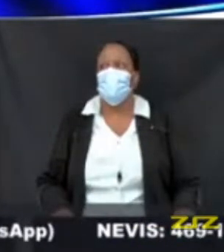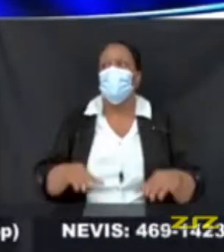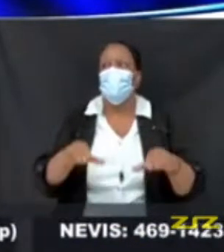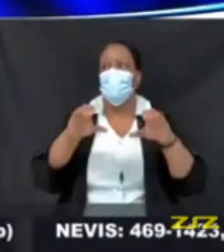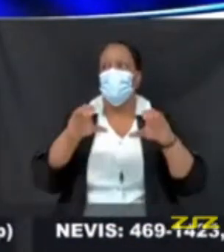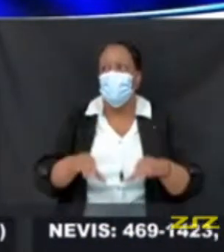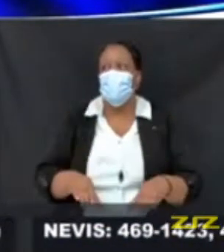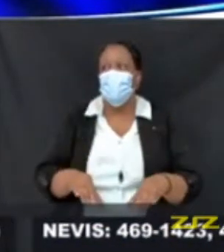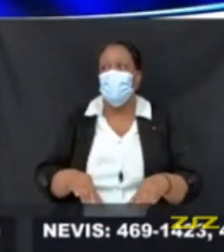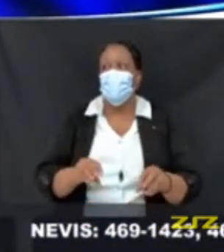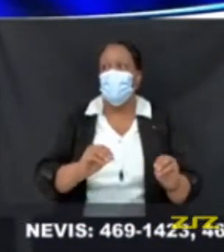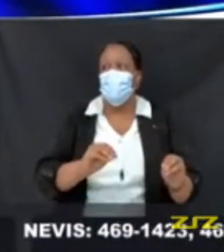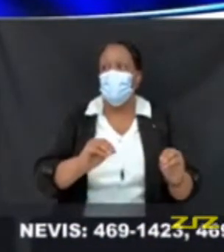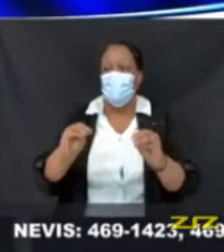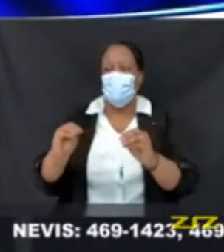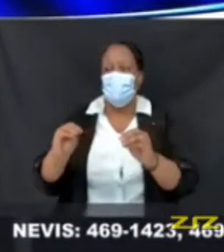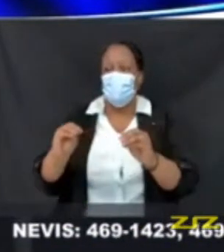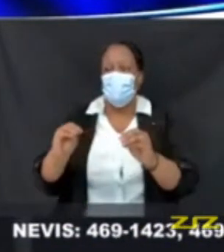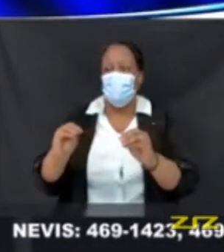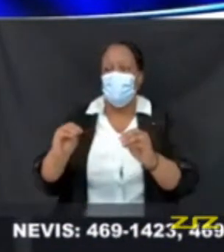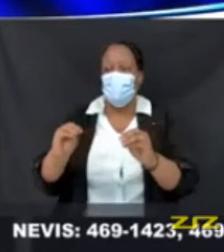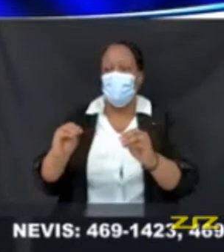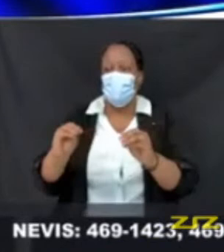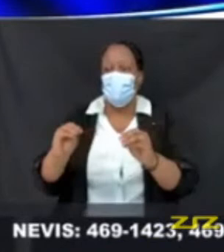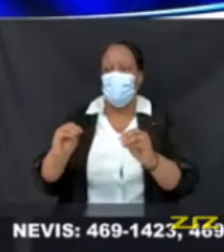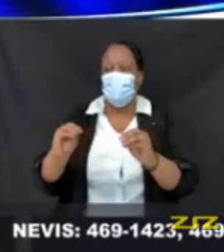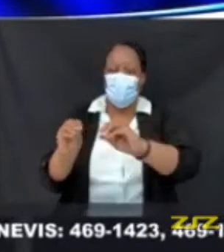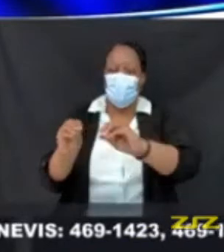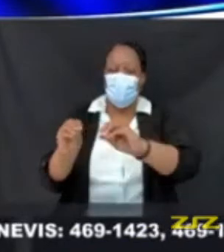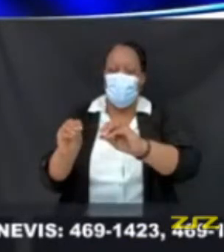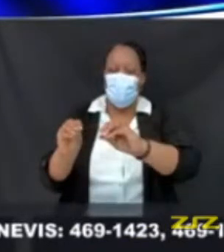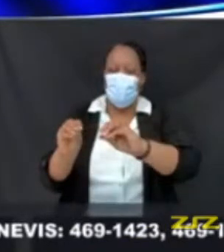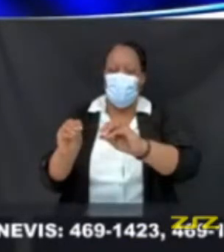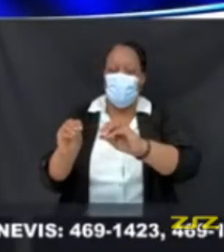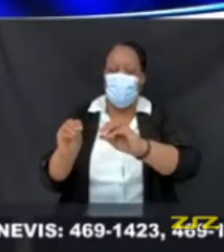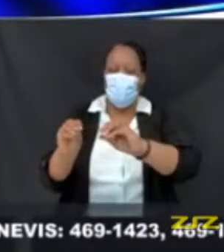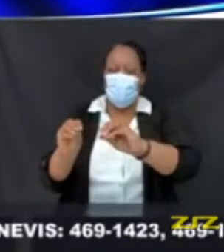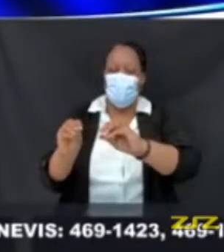configurable and can be arranged to suit the unique